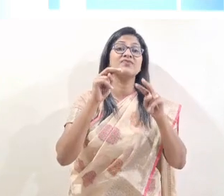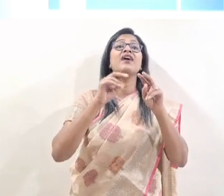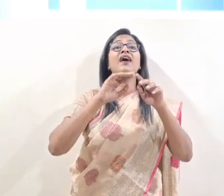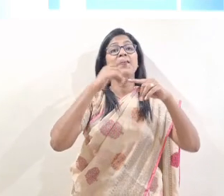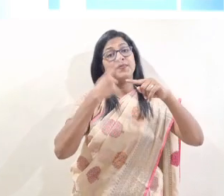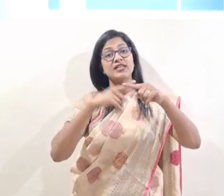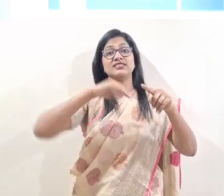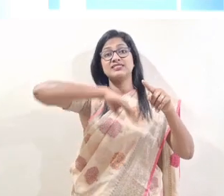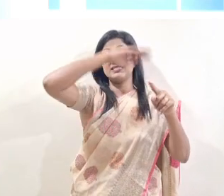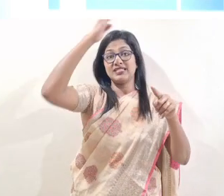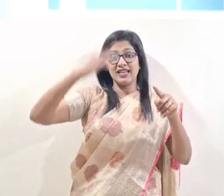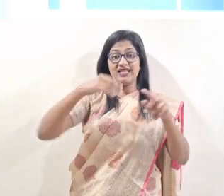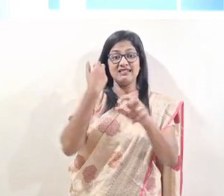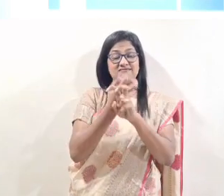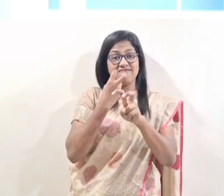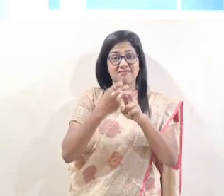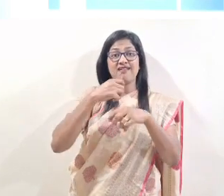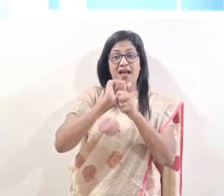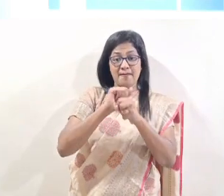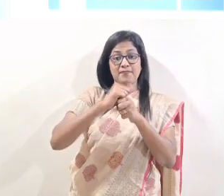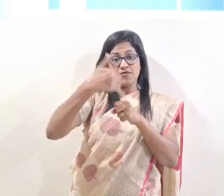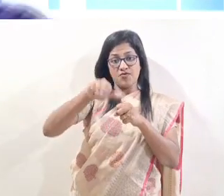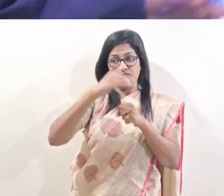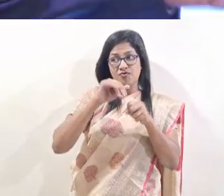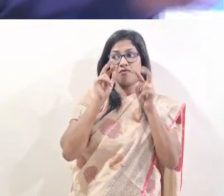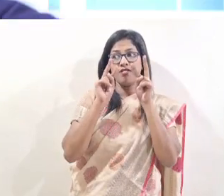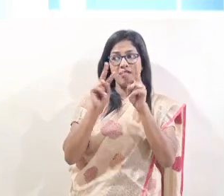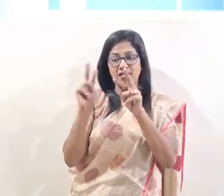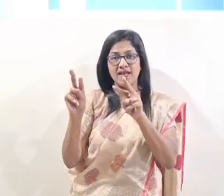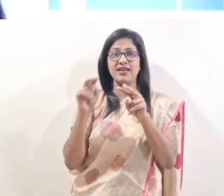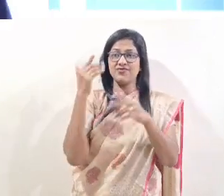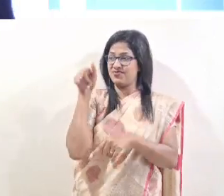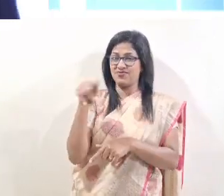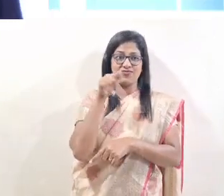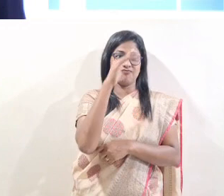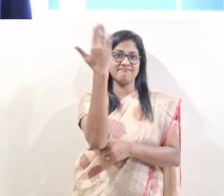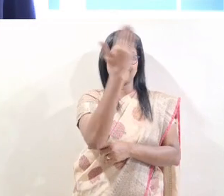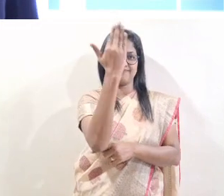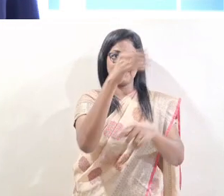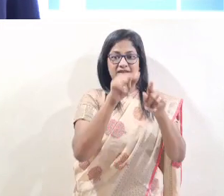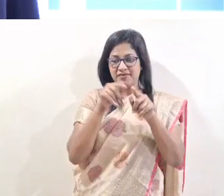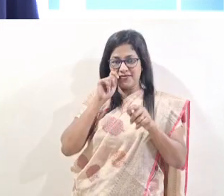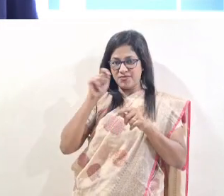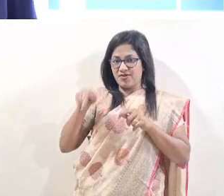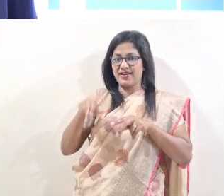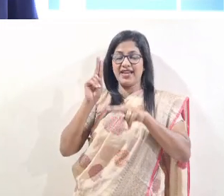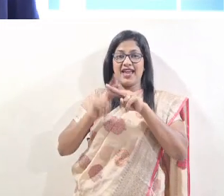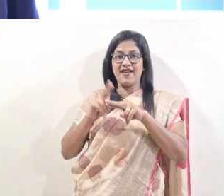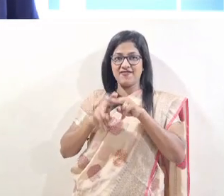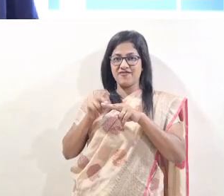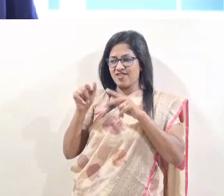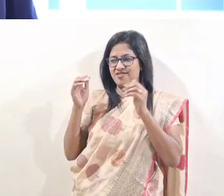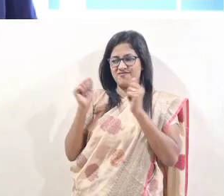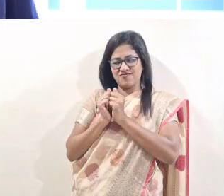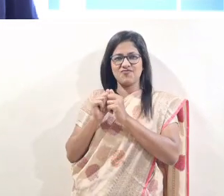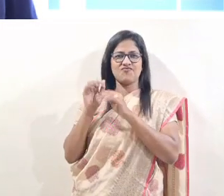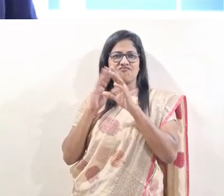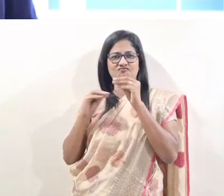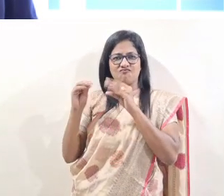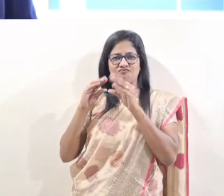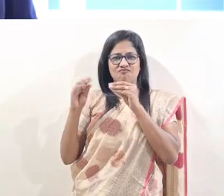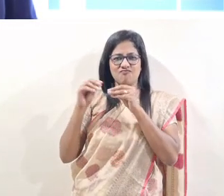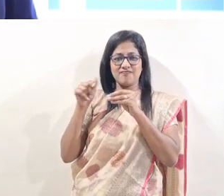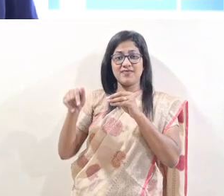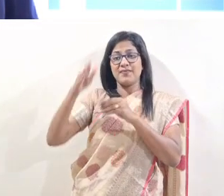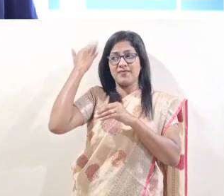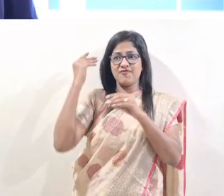being constructed. It's a big challenge. And while you were presenting, I was speaking with Mr. Fuller from Sistra. He was involved in the